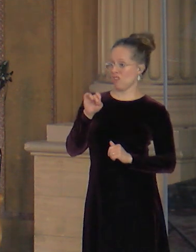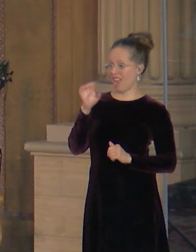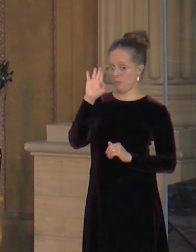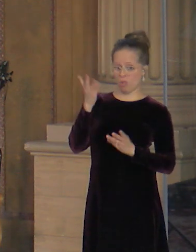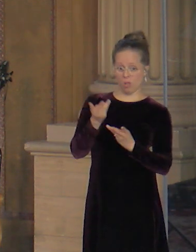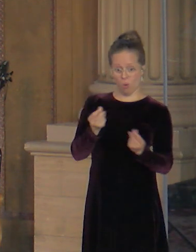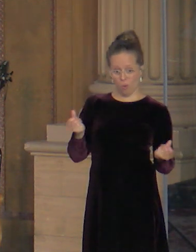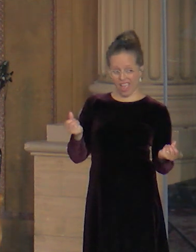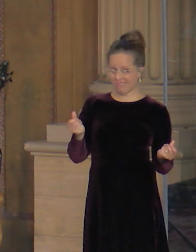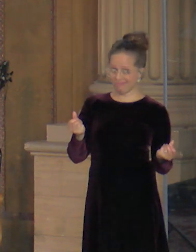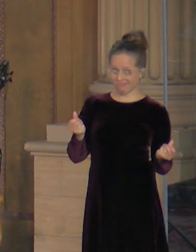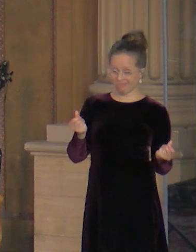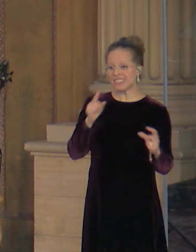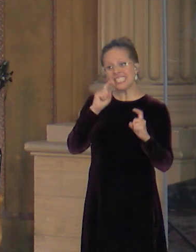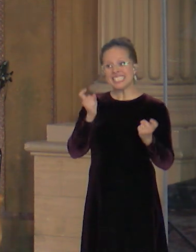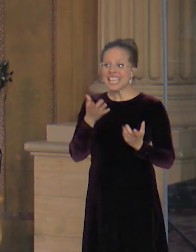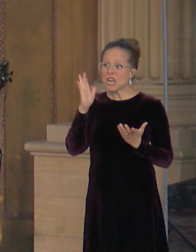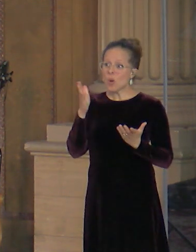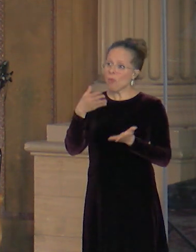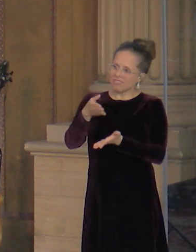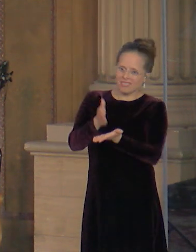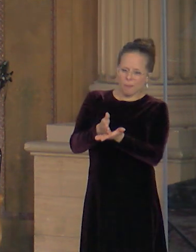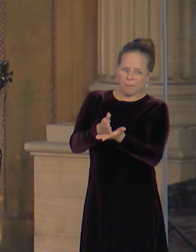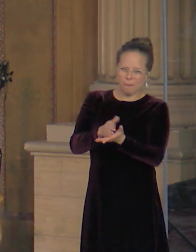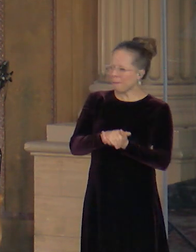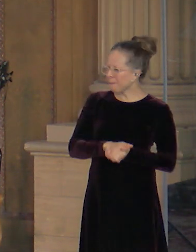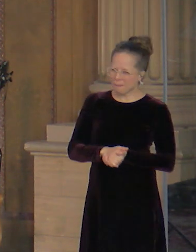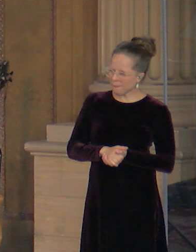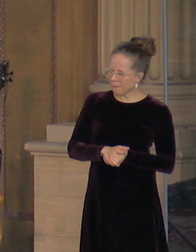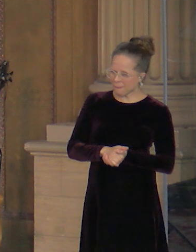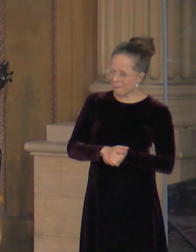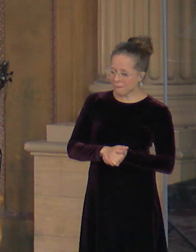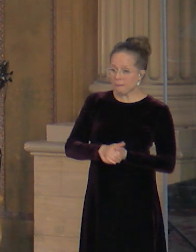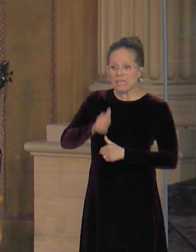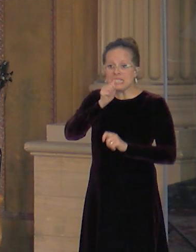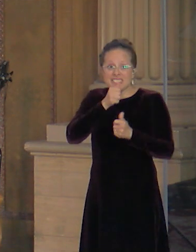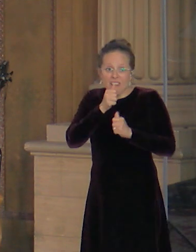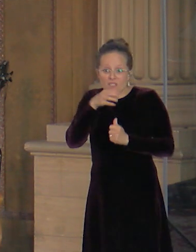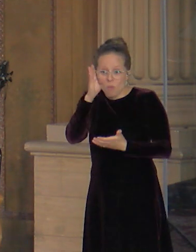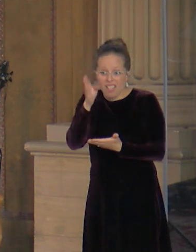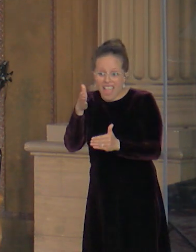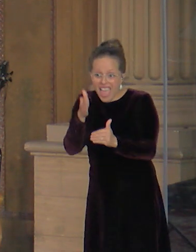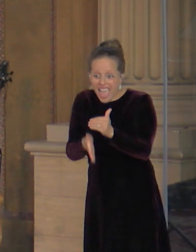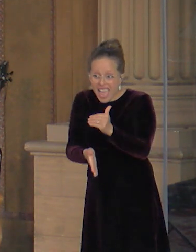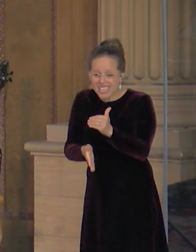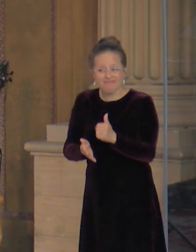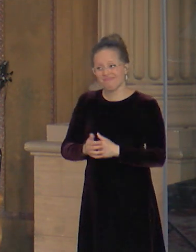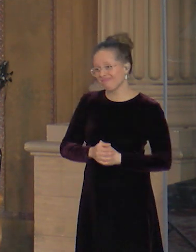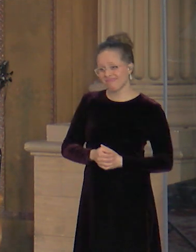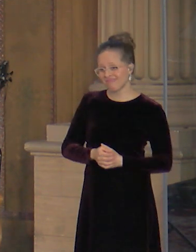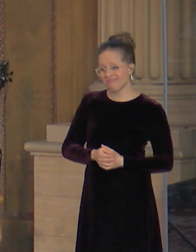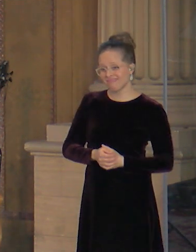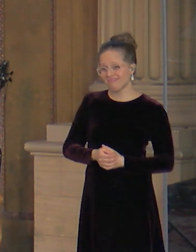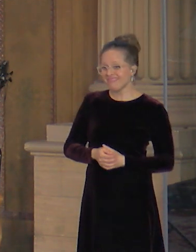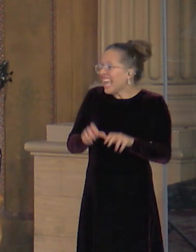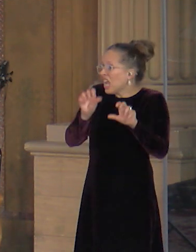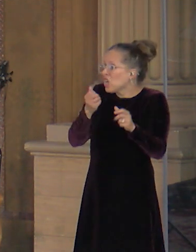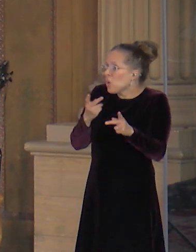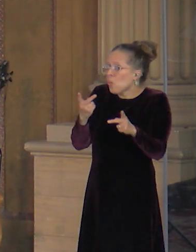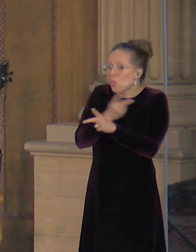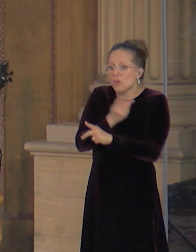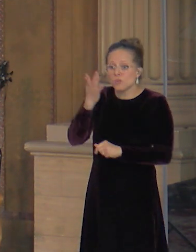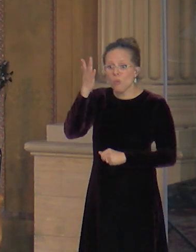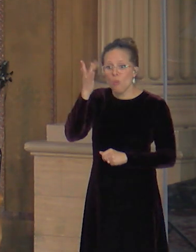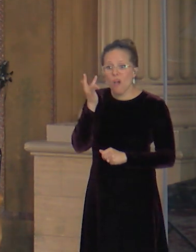it's not like strife would end in fact some of it might even get more heated because wicked people